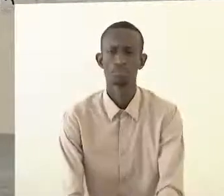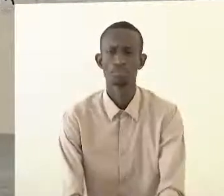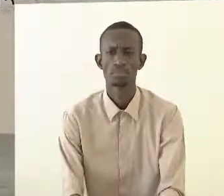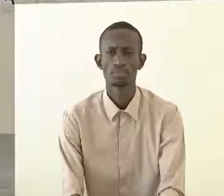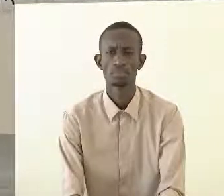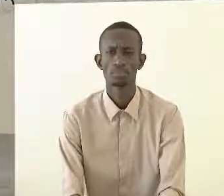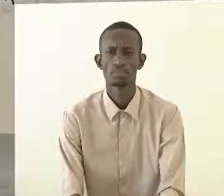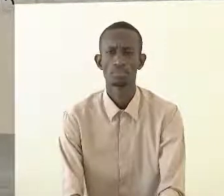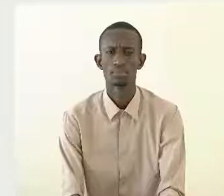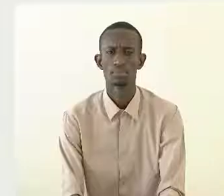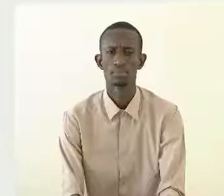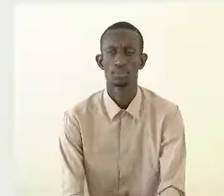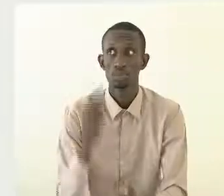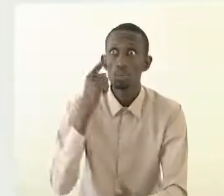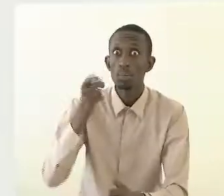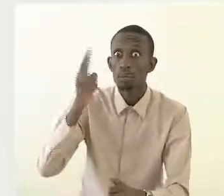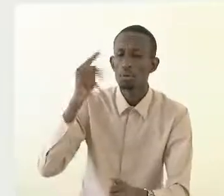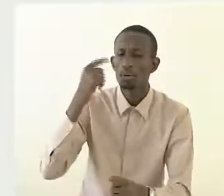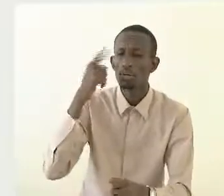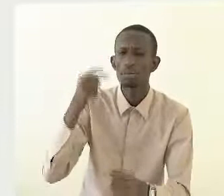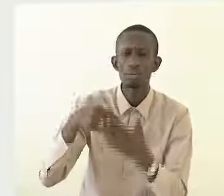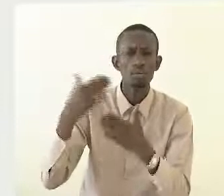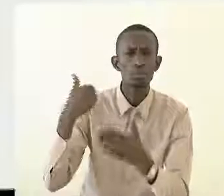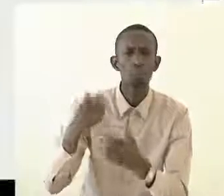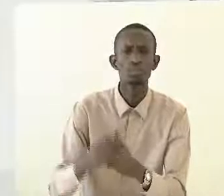But there you see the answers are not different from what you have there.